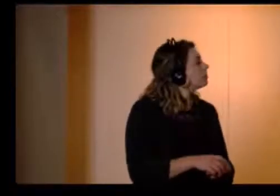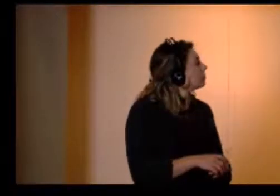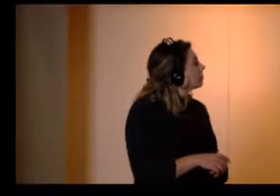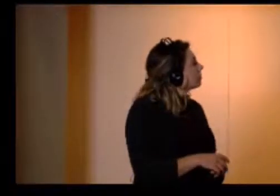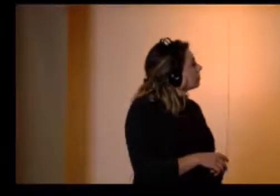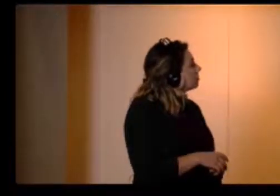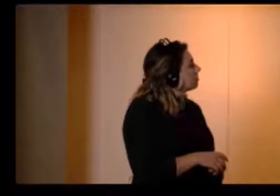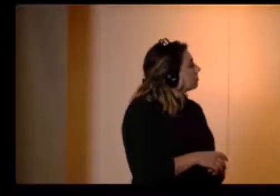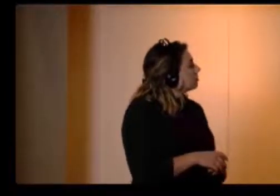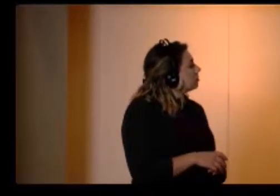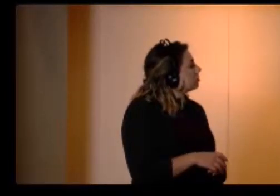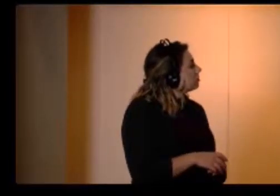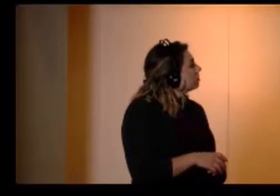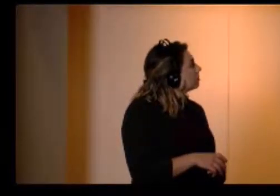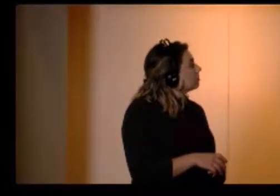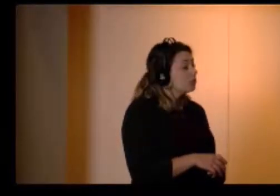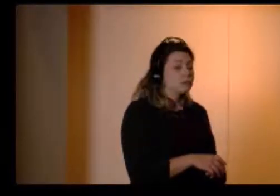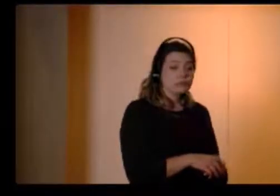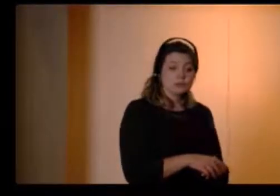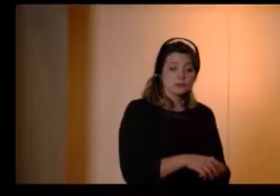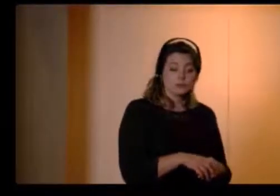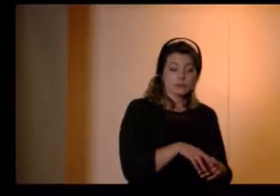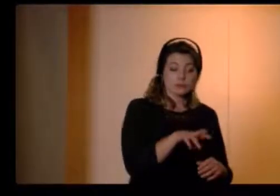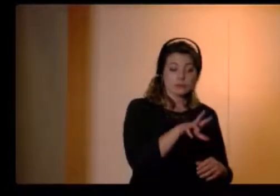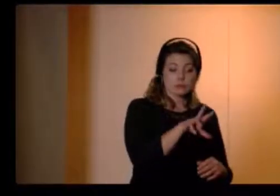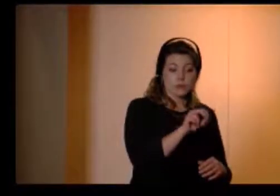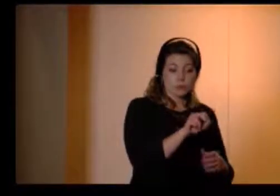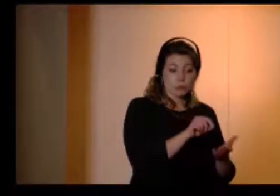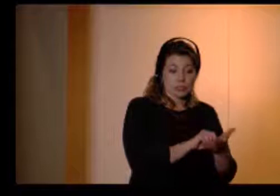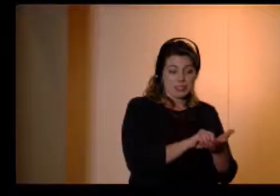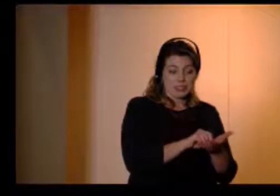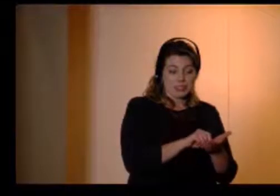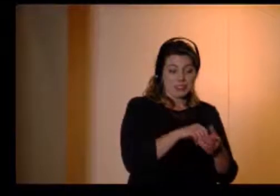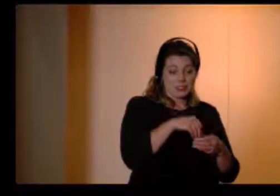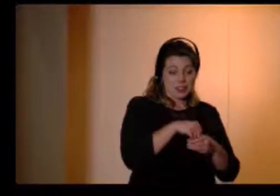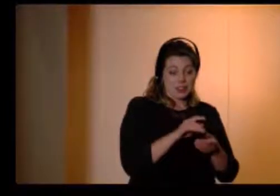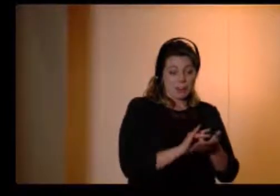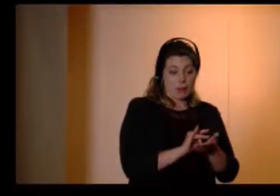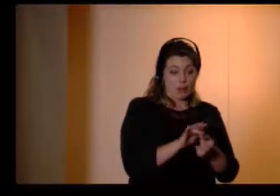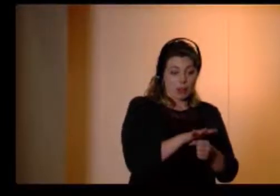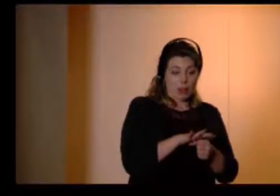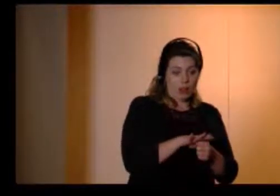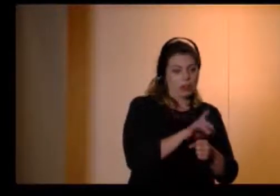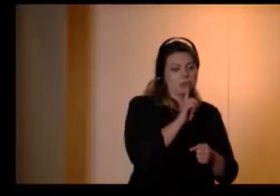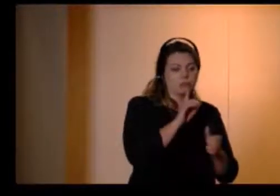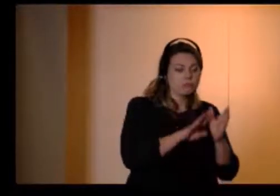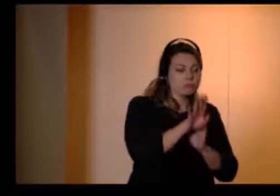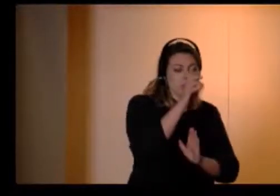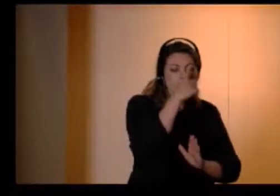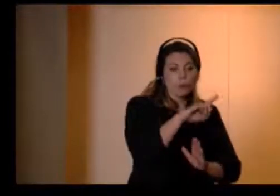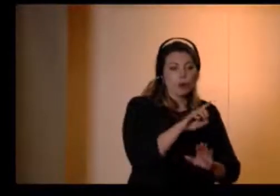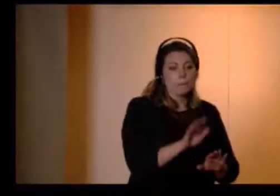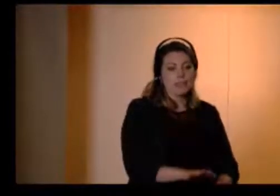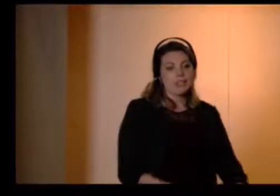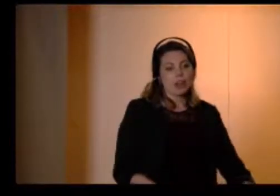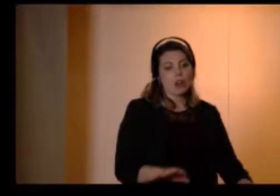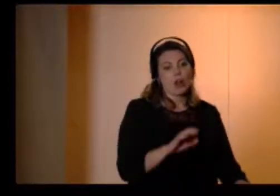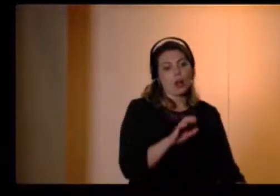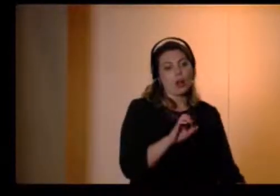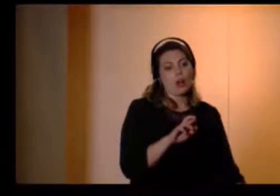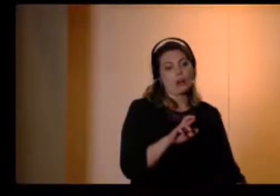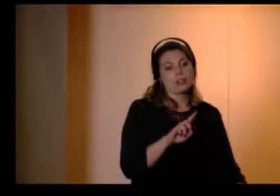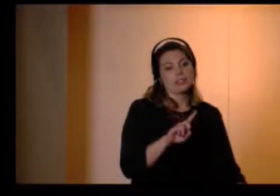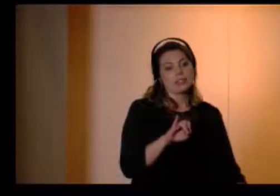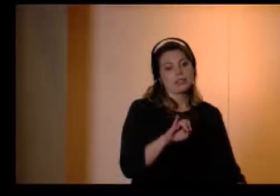The 3D printing in the medical area has really taken off in pediatric cardiology and cardiology in